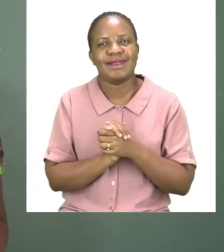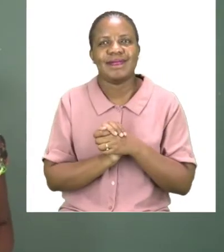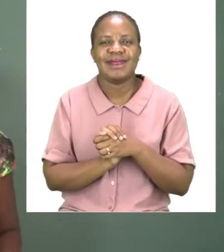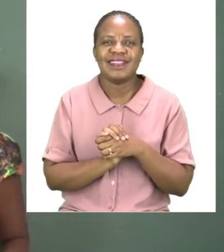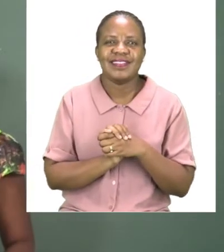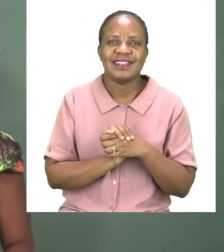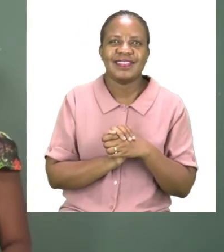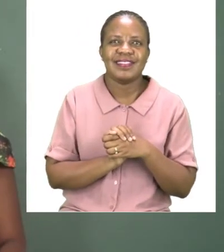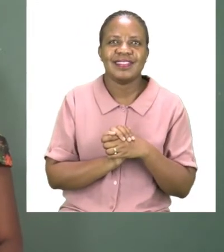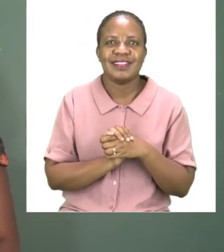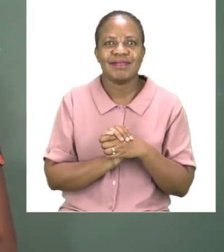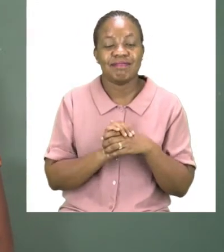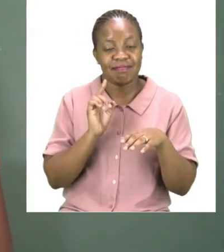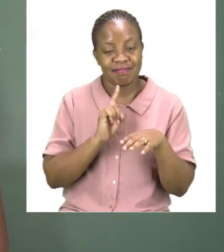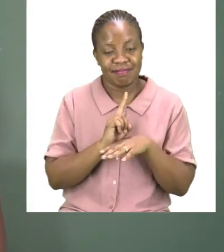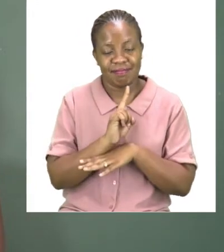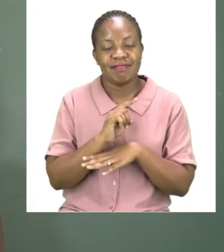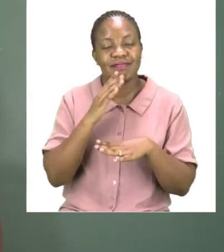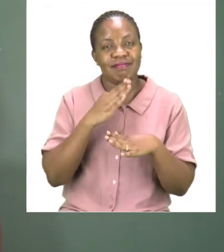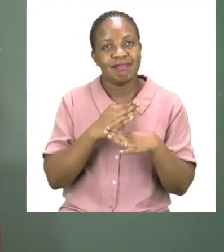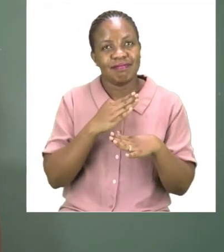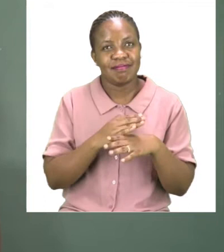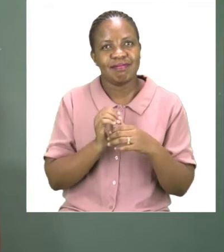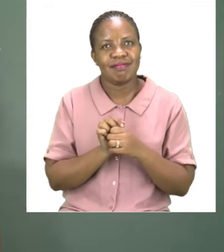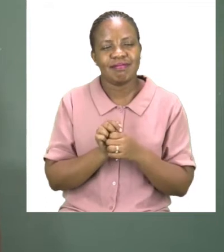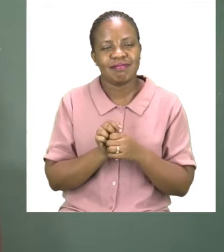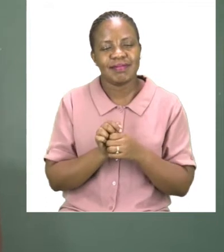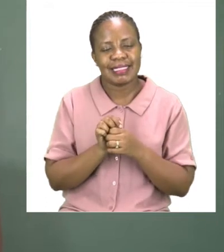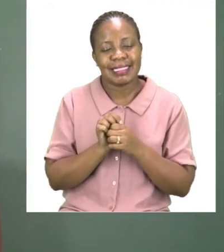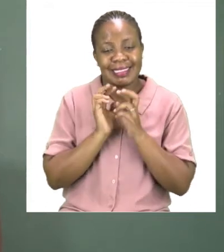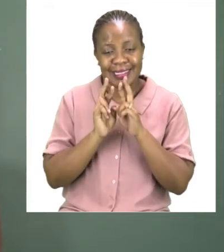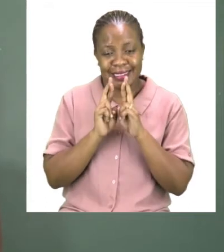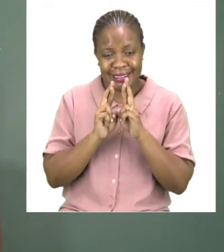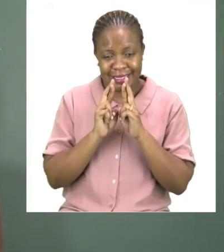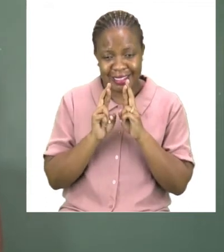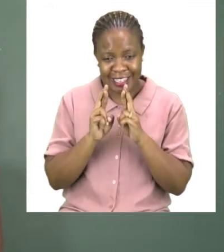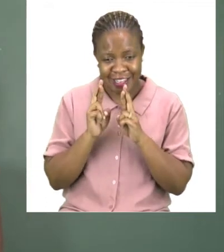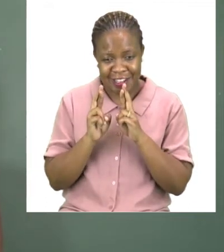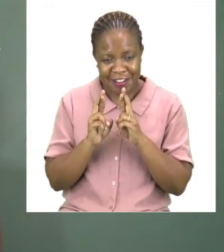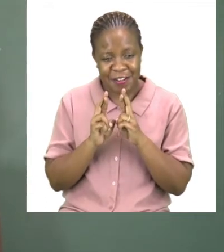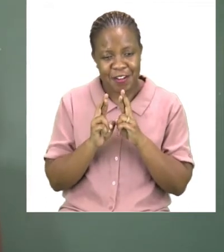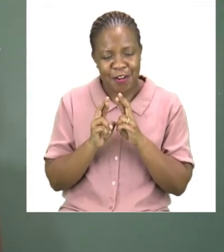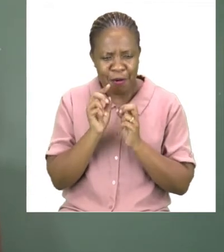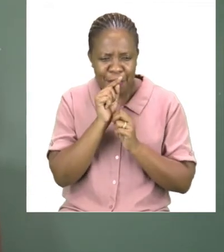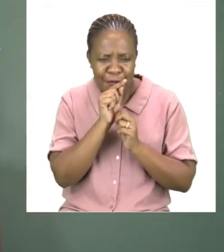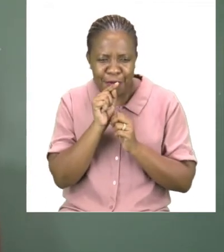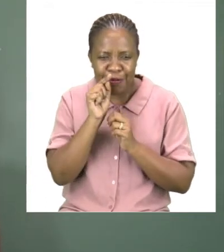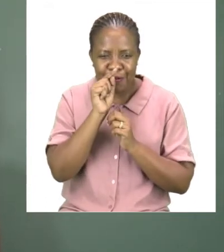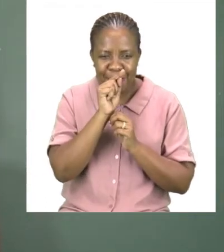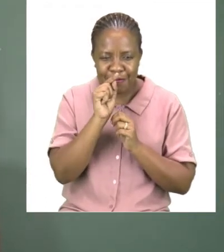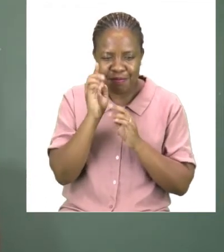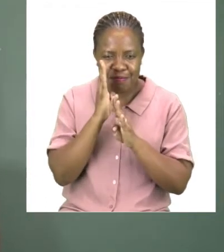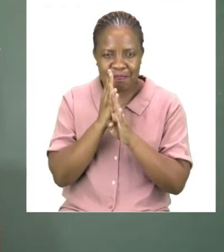So that was your first exercise. I hope you managed to make sure that you drew the lines at the right place.